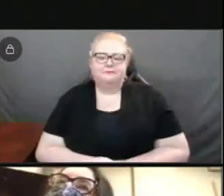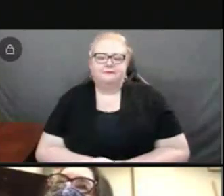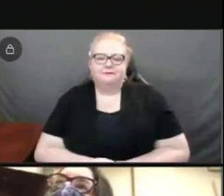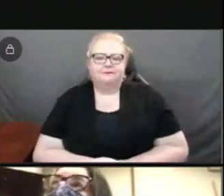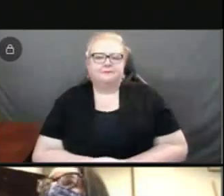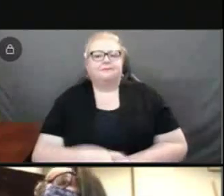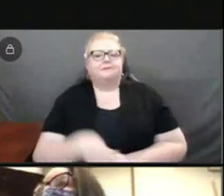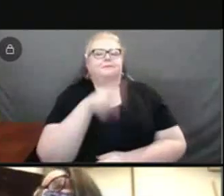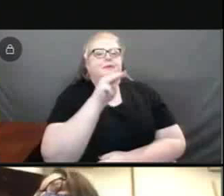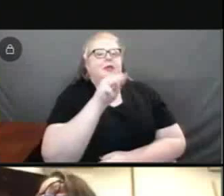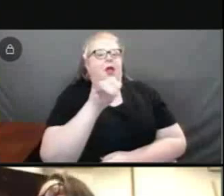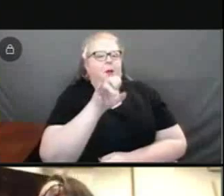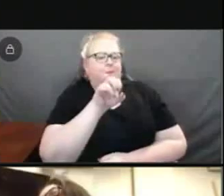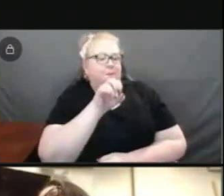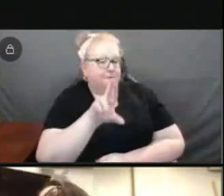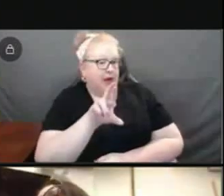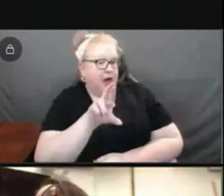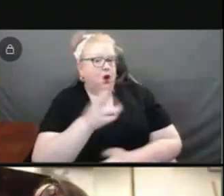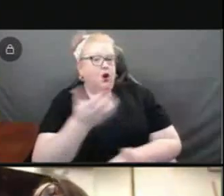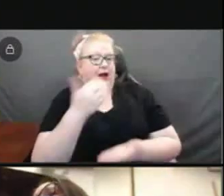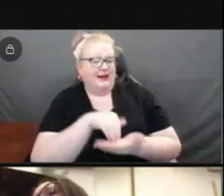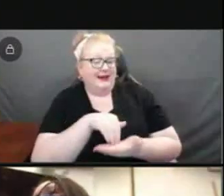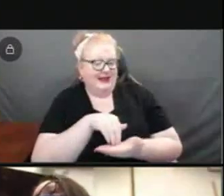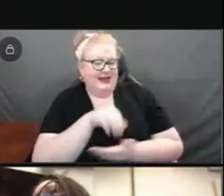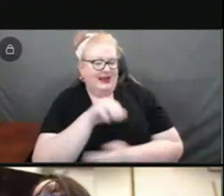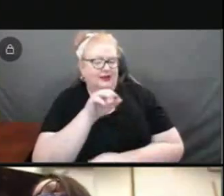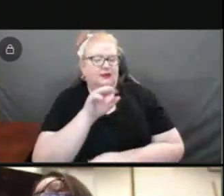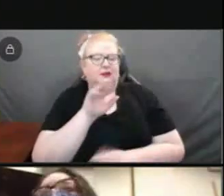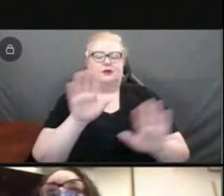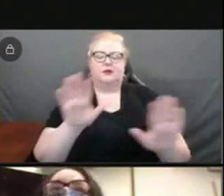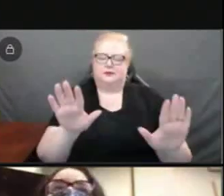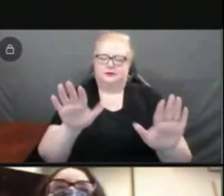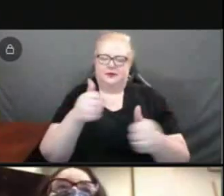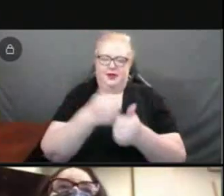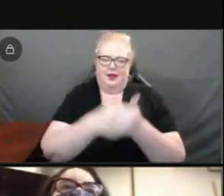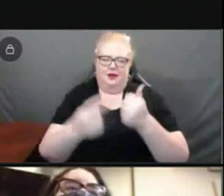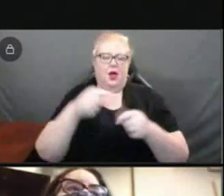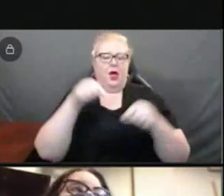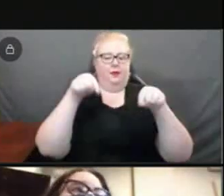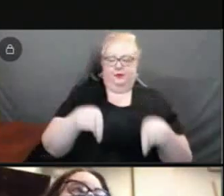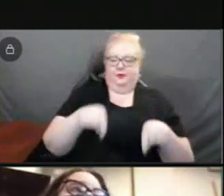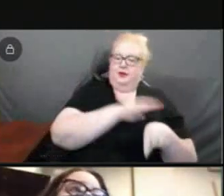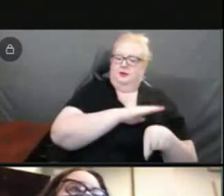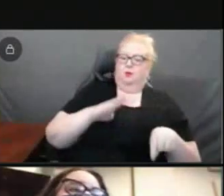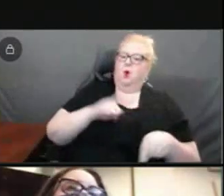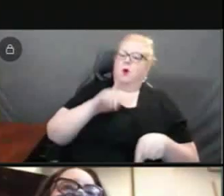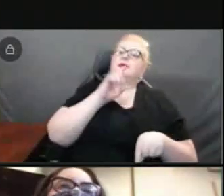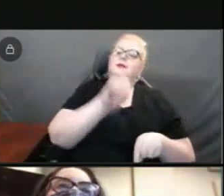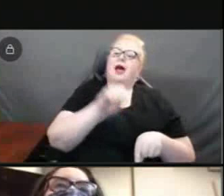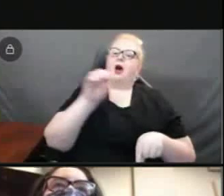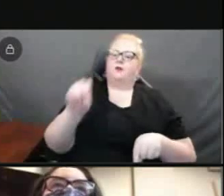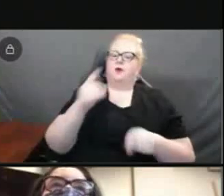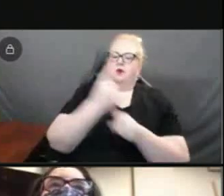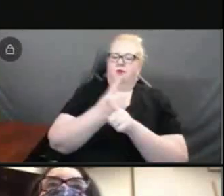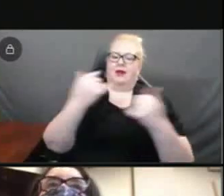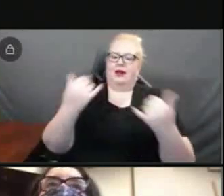Mayor, again, Everyone, Mr. Moore is out of order, Mayor. everyone calm down.